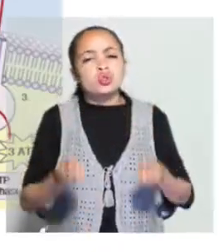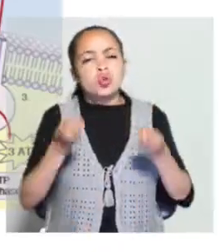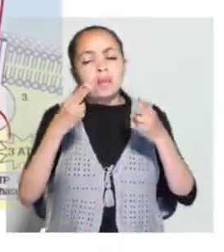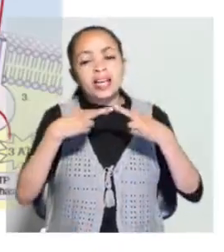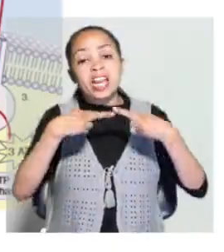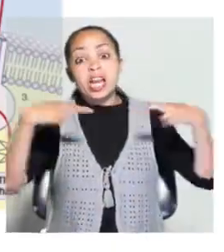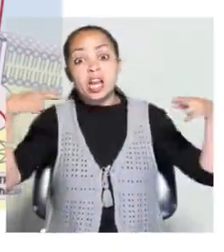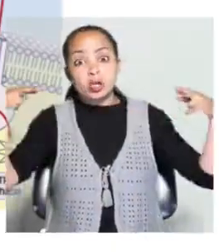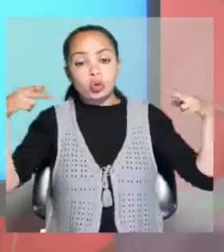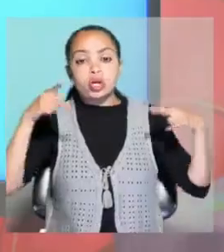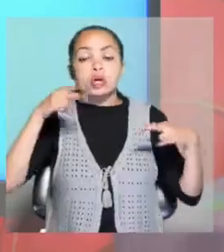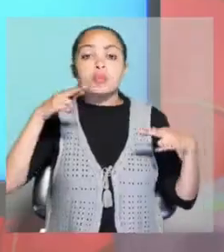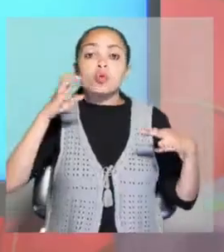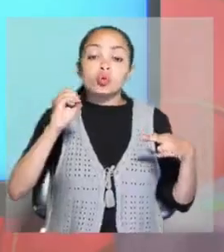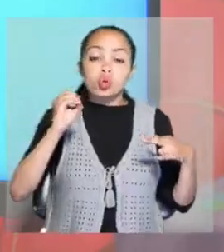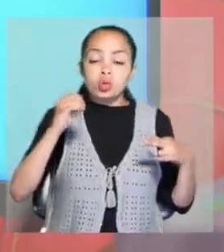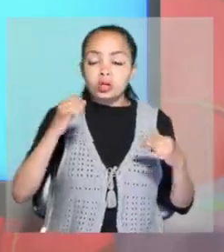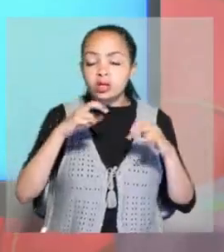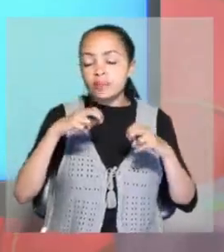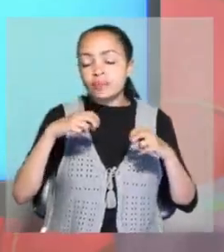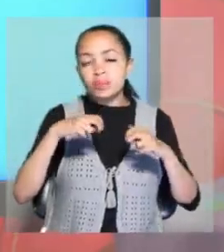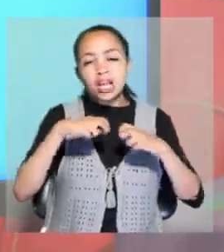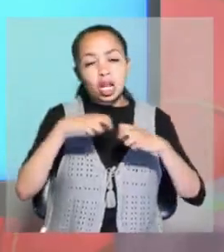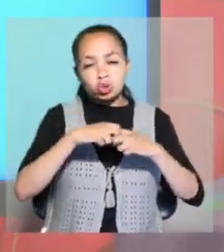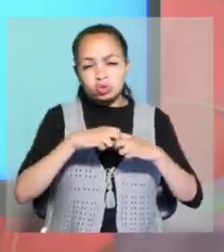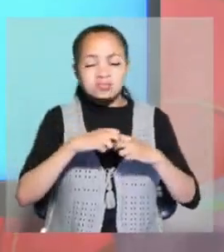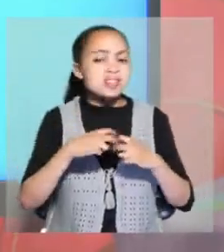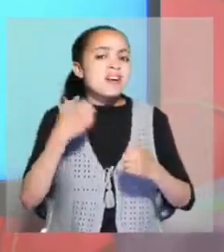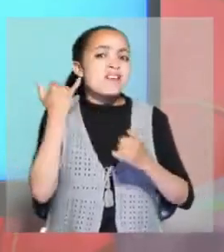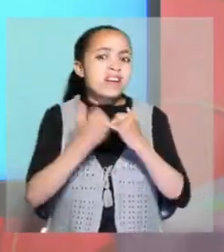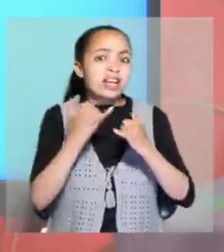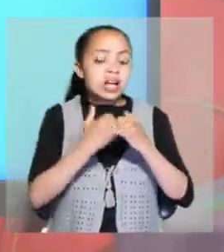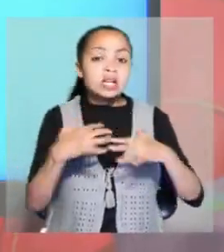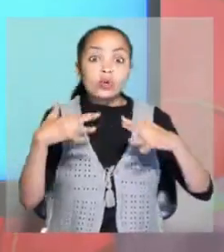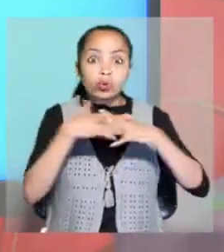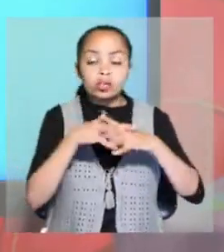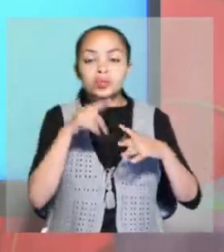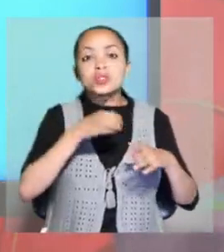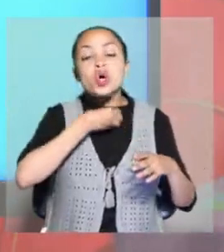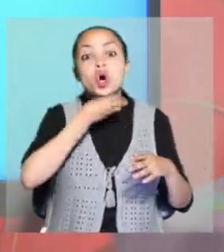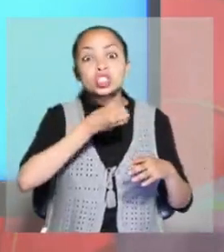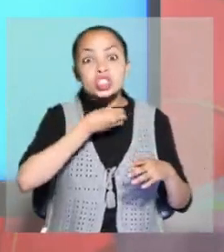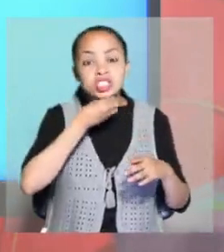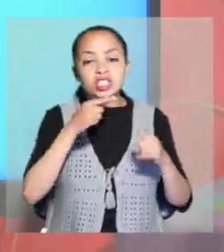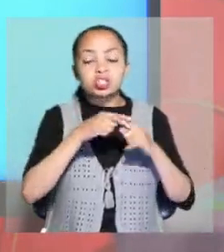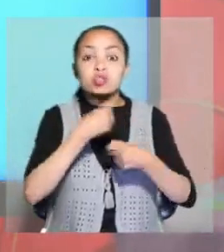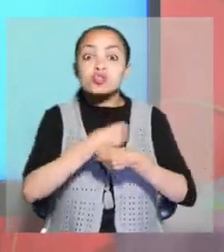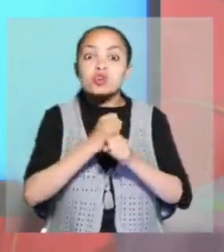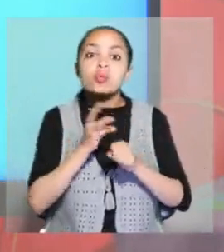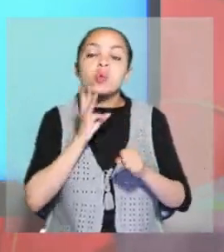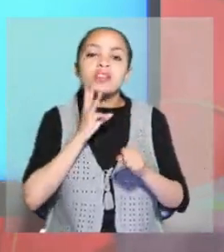network of proton electron carrier found here, which is finally react with that of oxygen to form